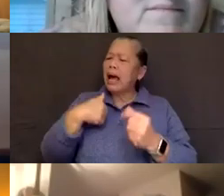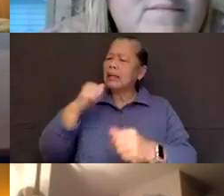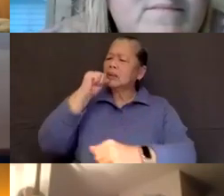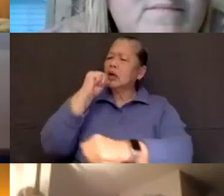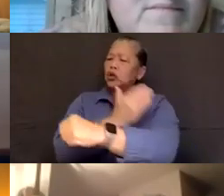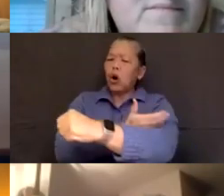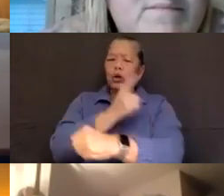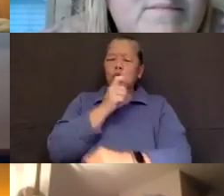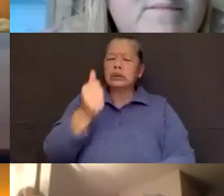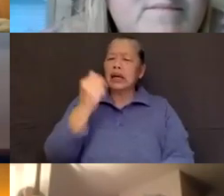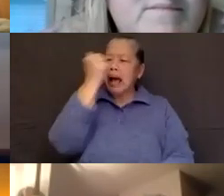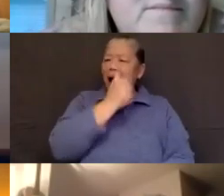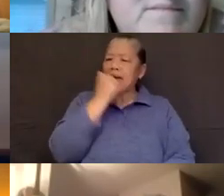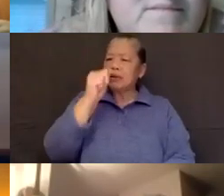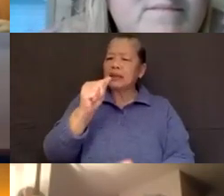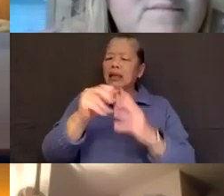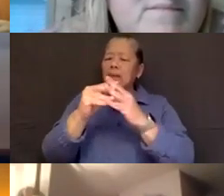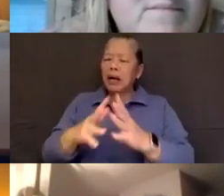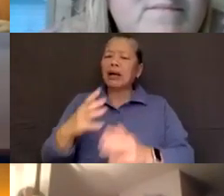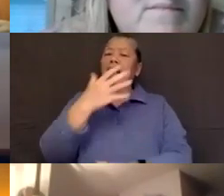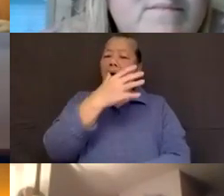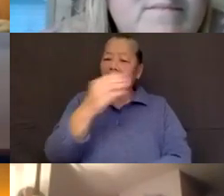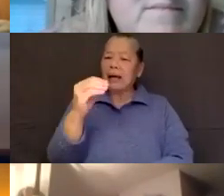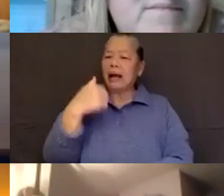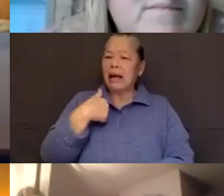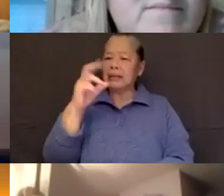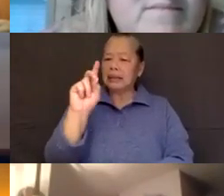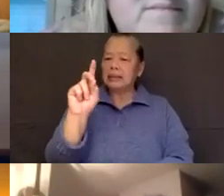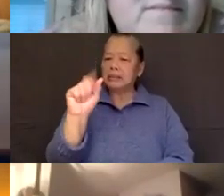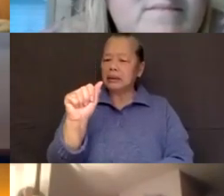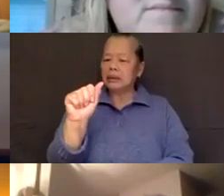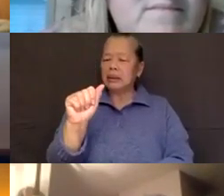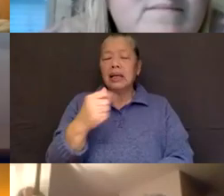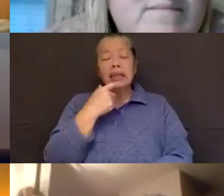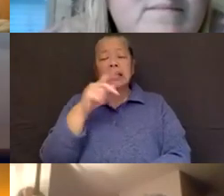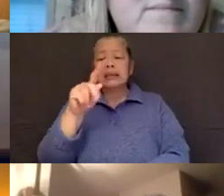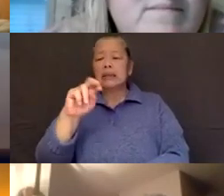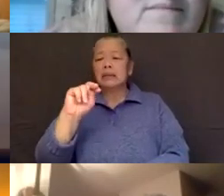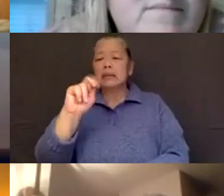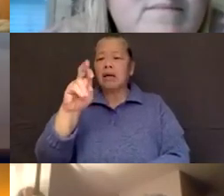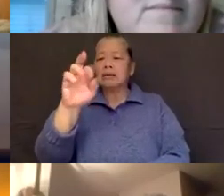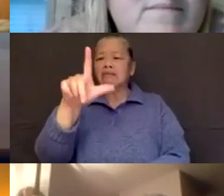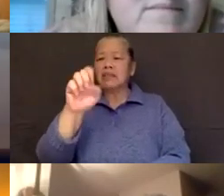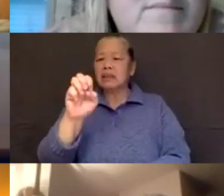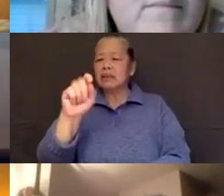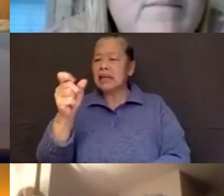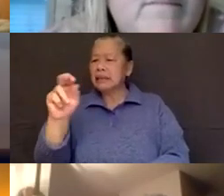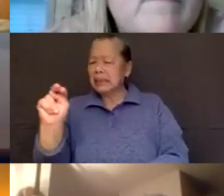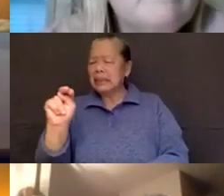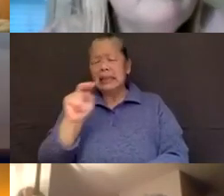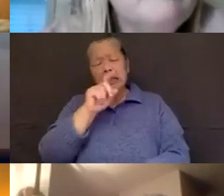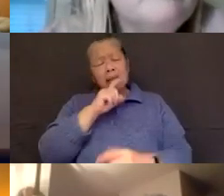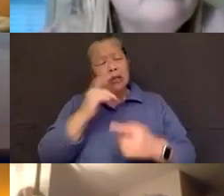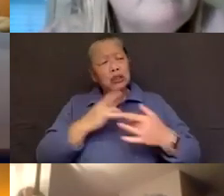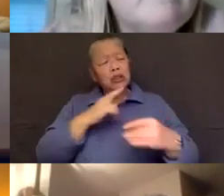is African-American and disabled. They said, even in Knoxville, Tennessee, they were concerned with the racism, but really it's daily